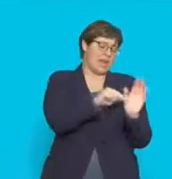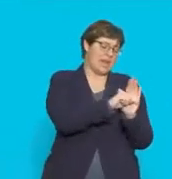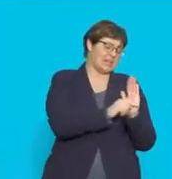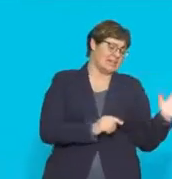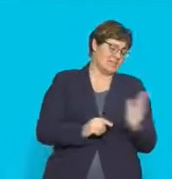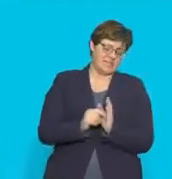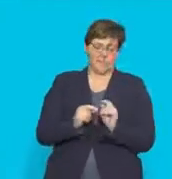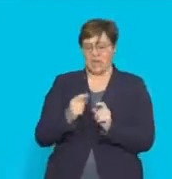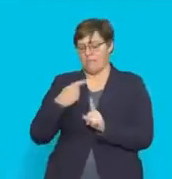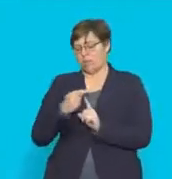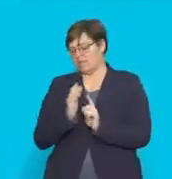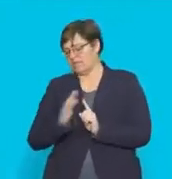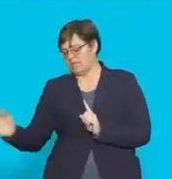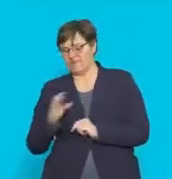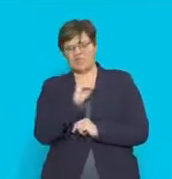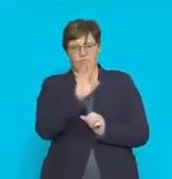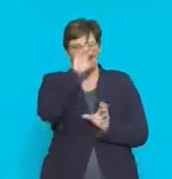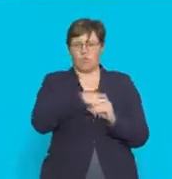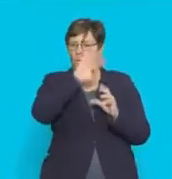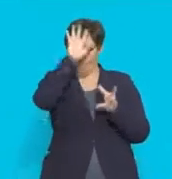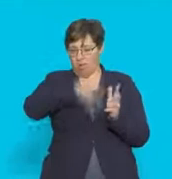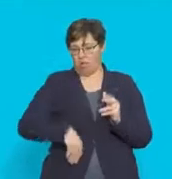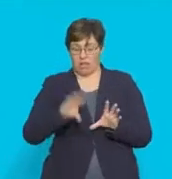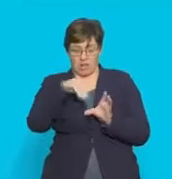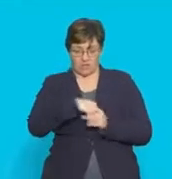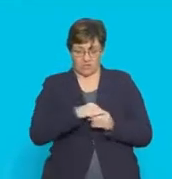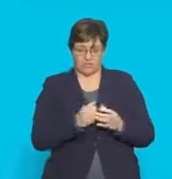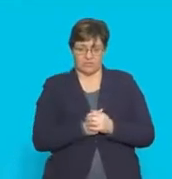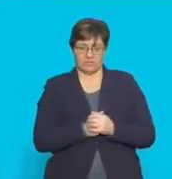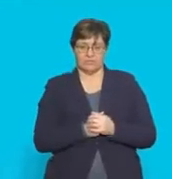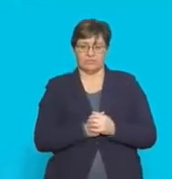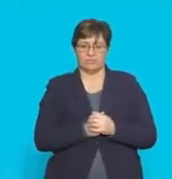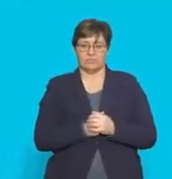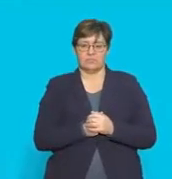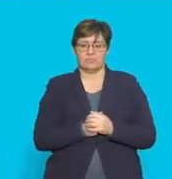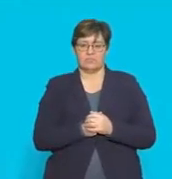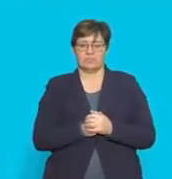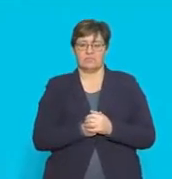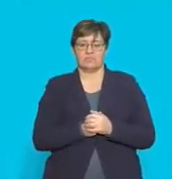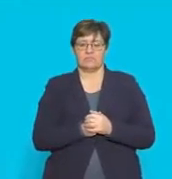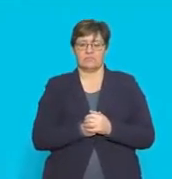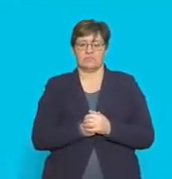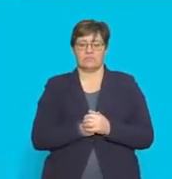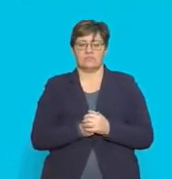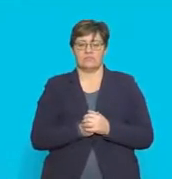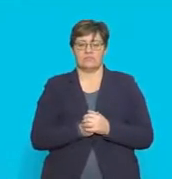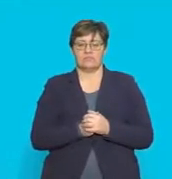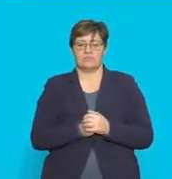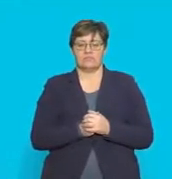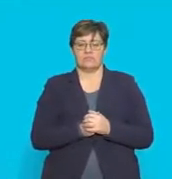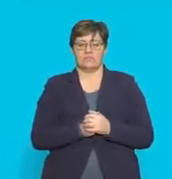this side, I have a positive side. So all of these numbers that are here are considered to